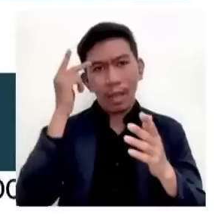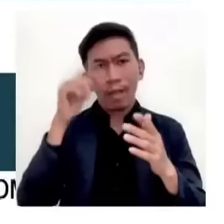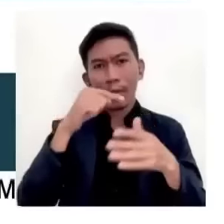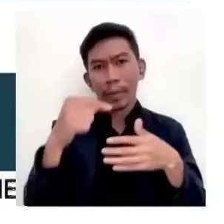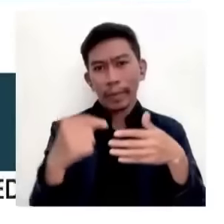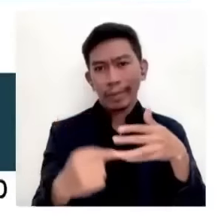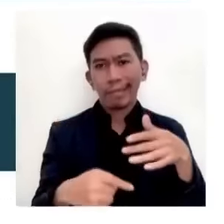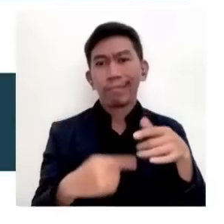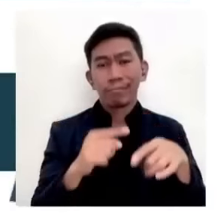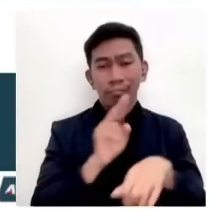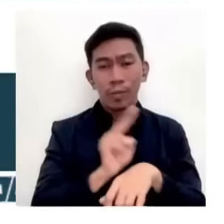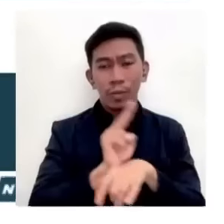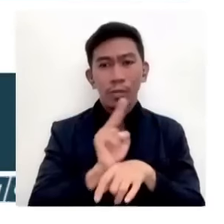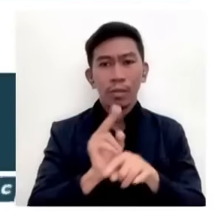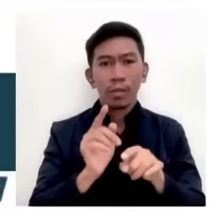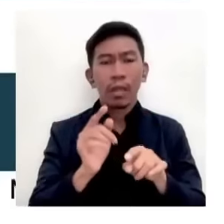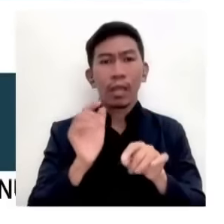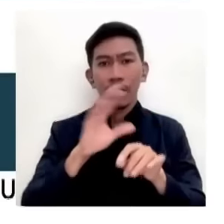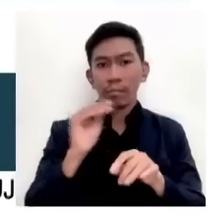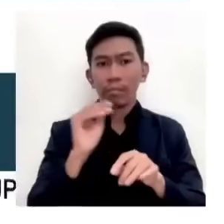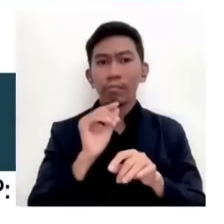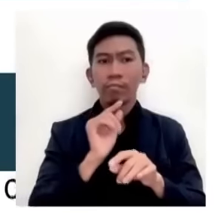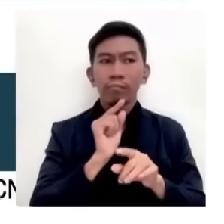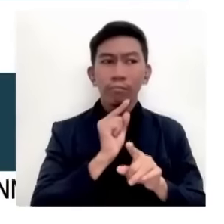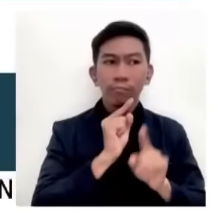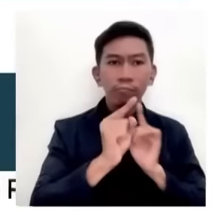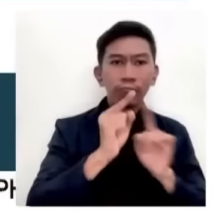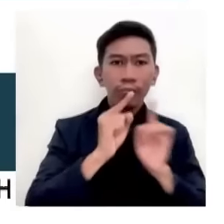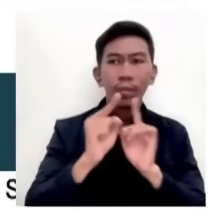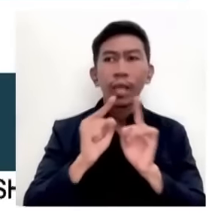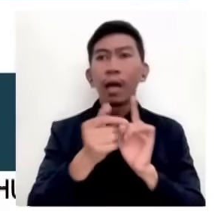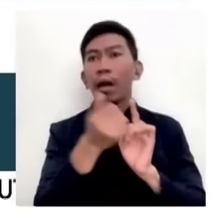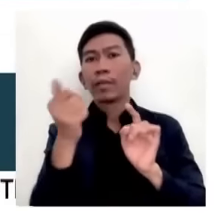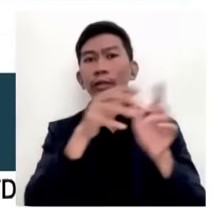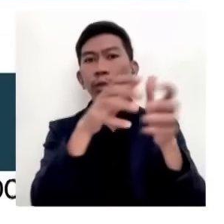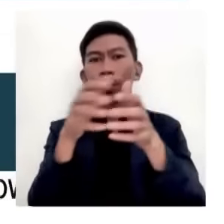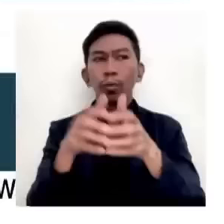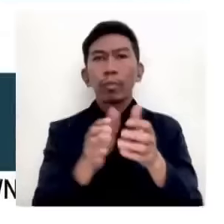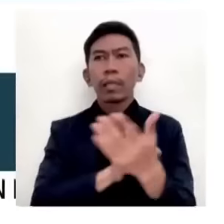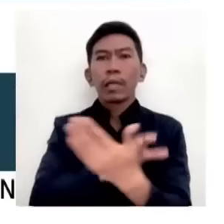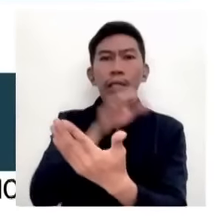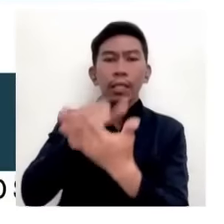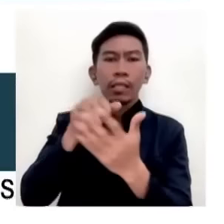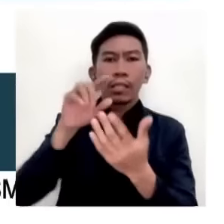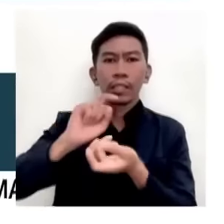and talking with other anti-Chacha groups